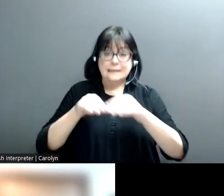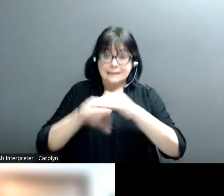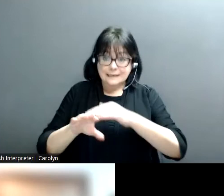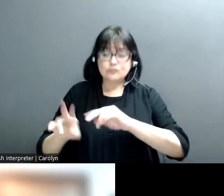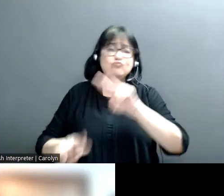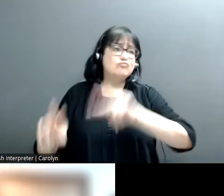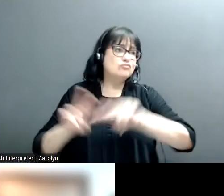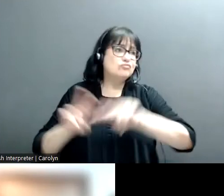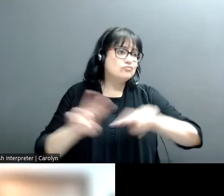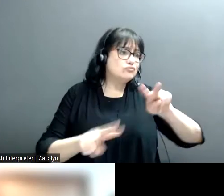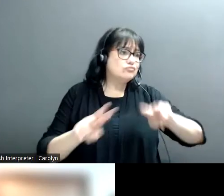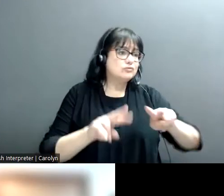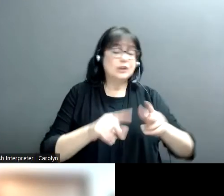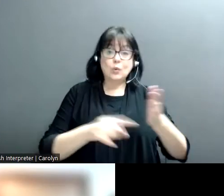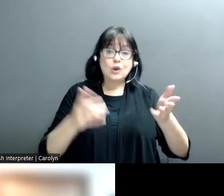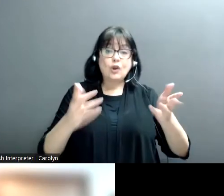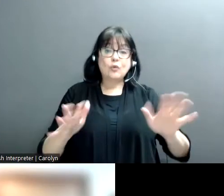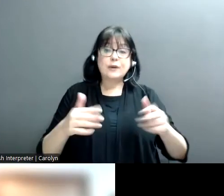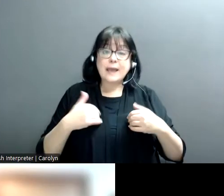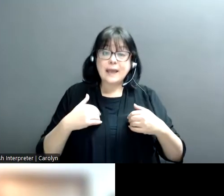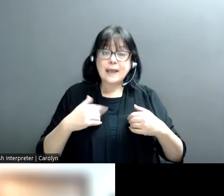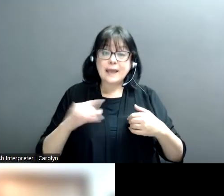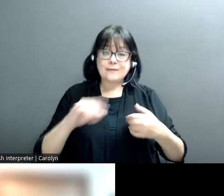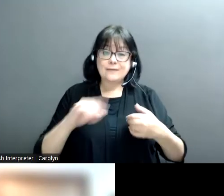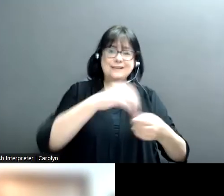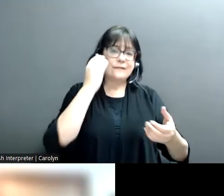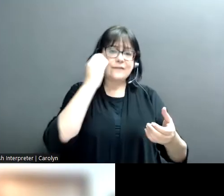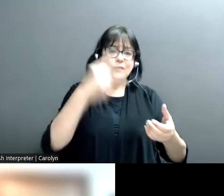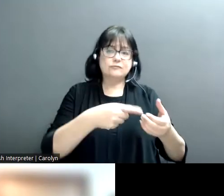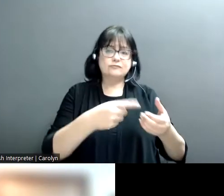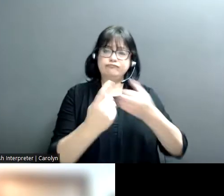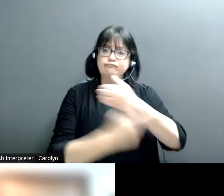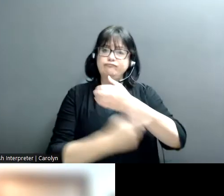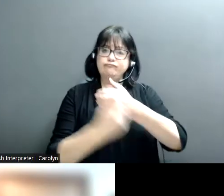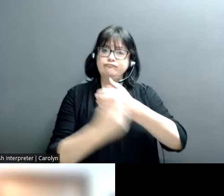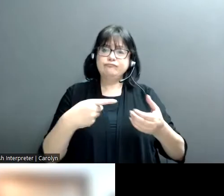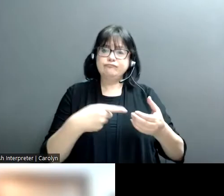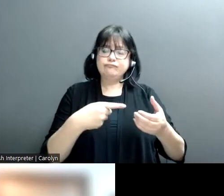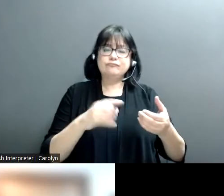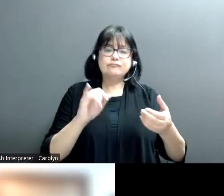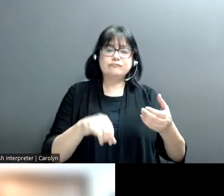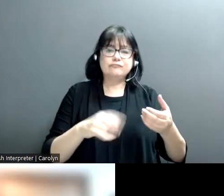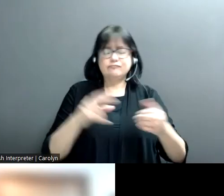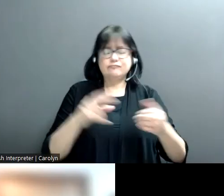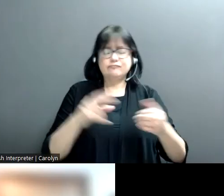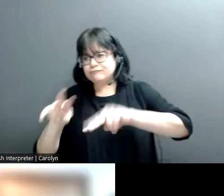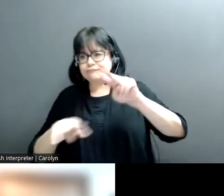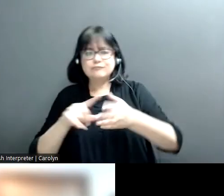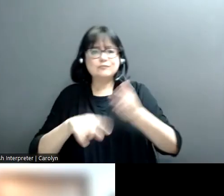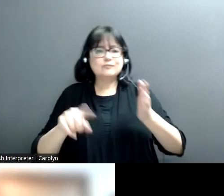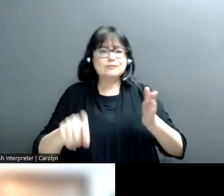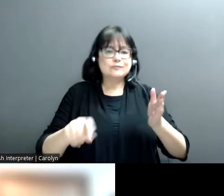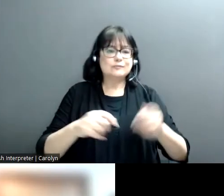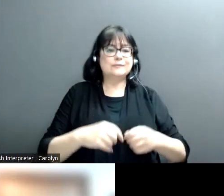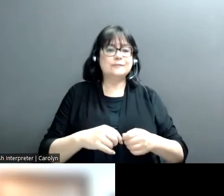their phone. So I think people are seeing it as it's moving from a kind of cost to my business element to